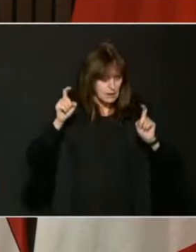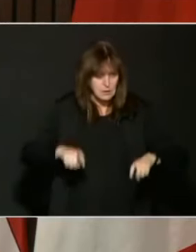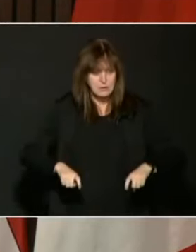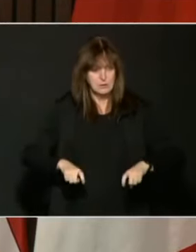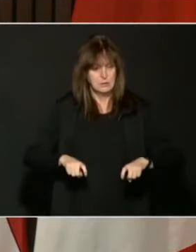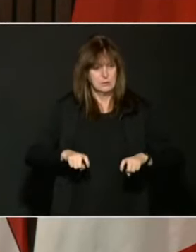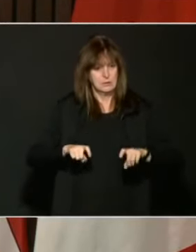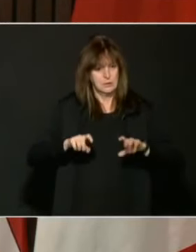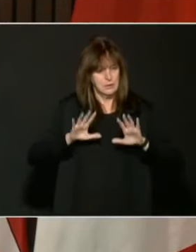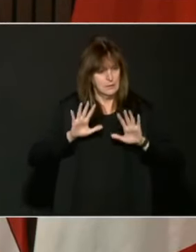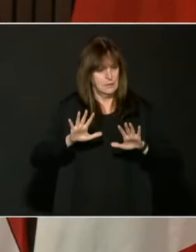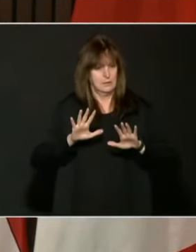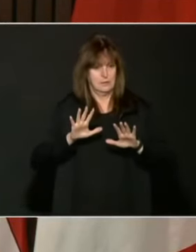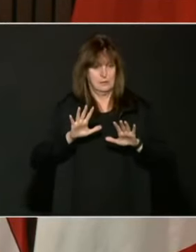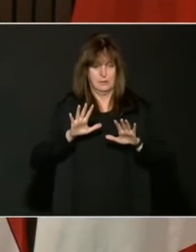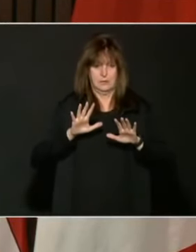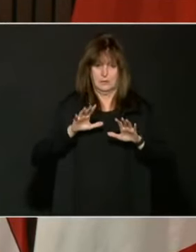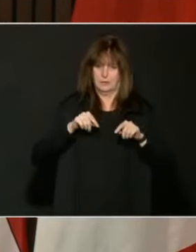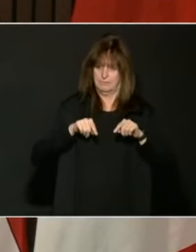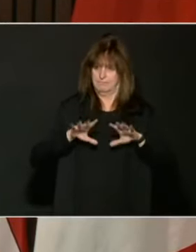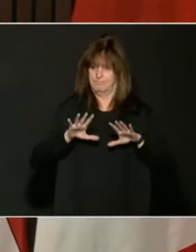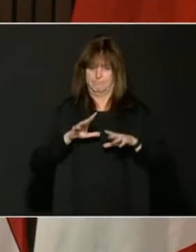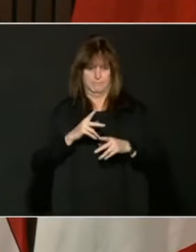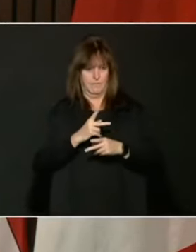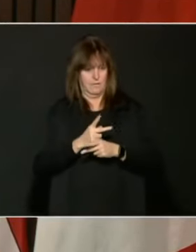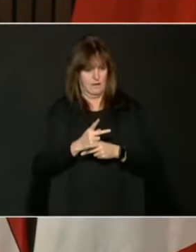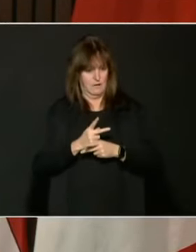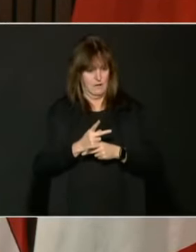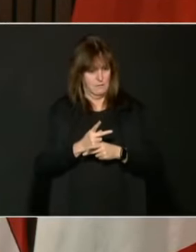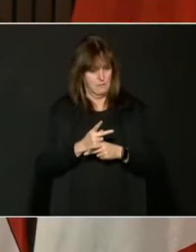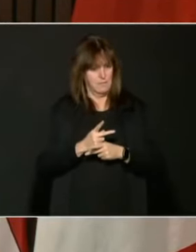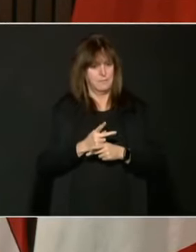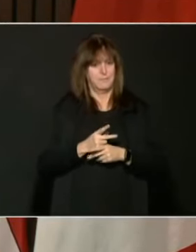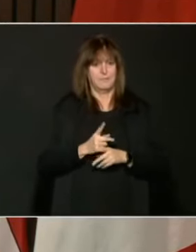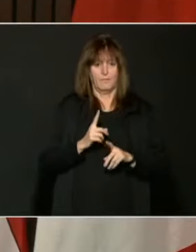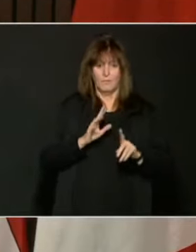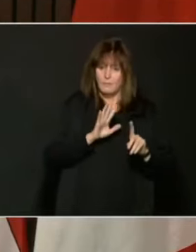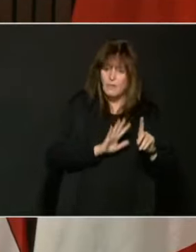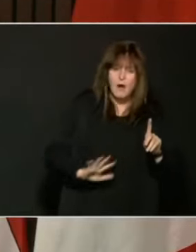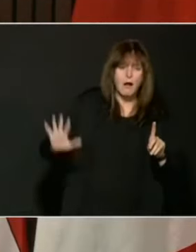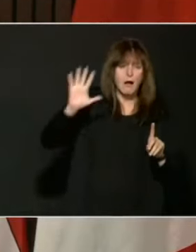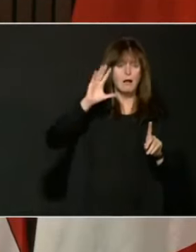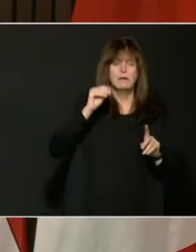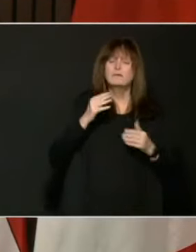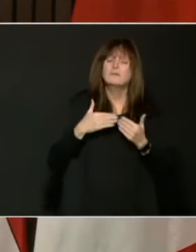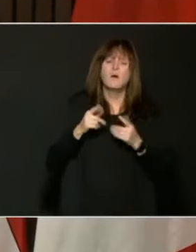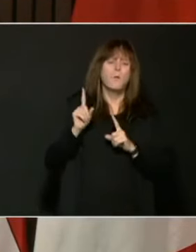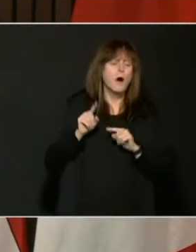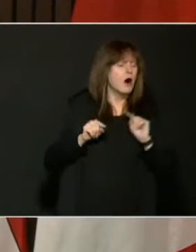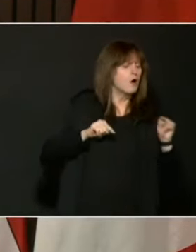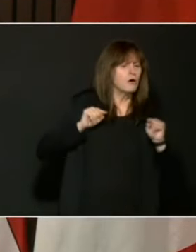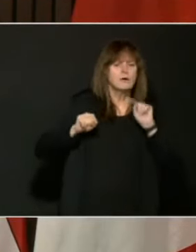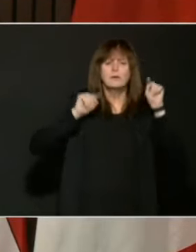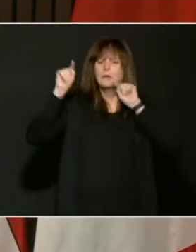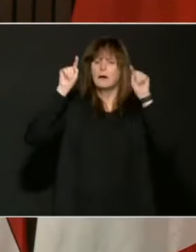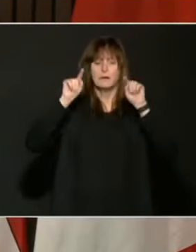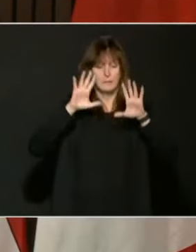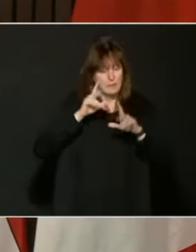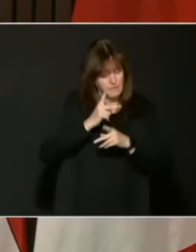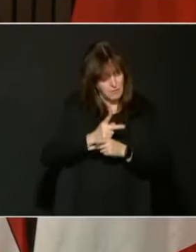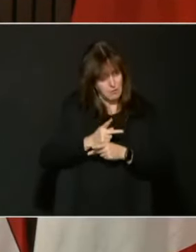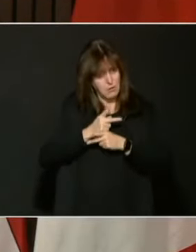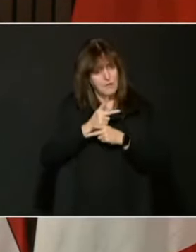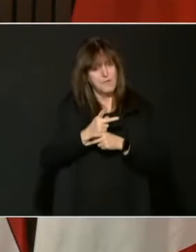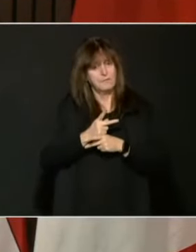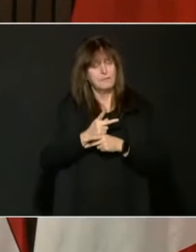want to emphasize that this applies across all of Ontario, whatever the local public health measures are. We are no longer under the same rules everywhere,